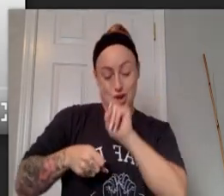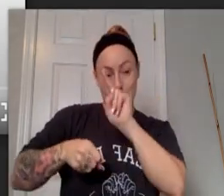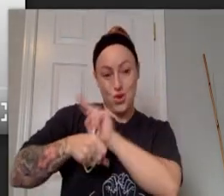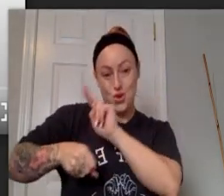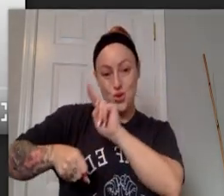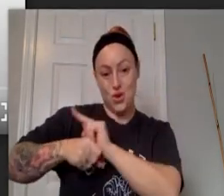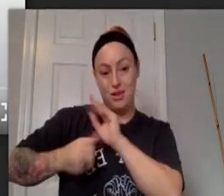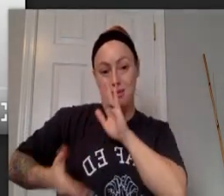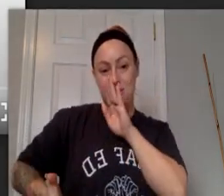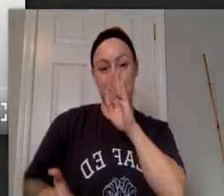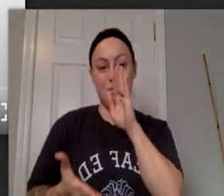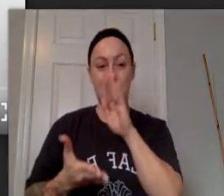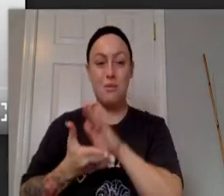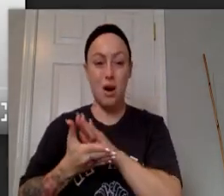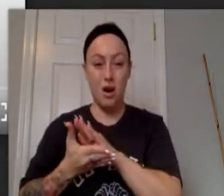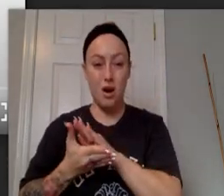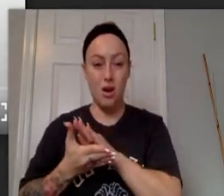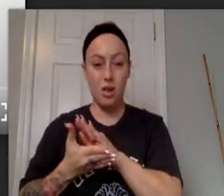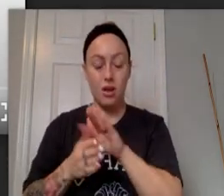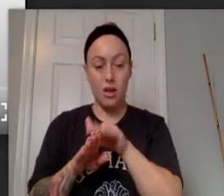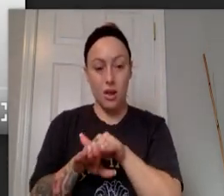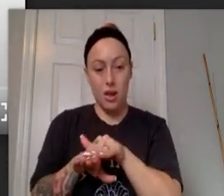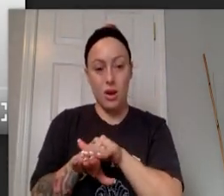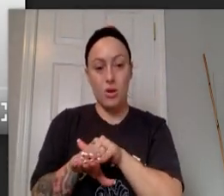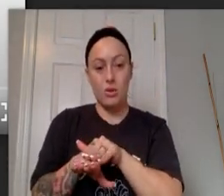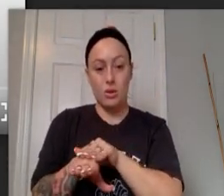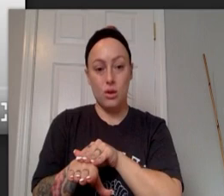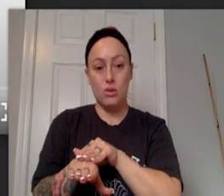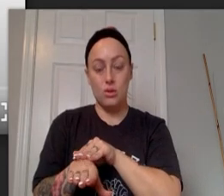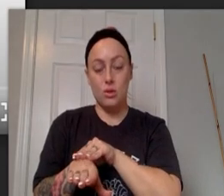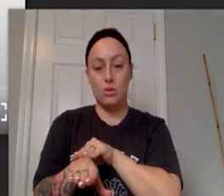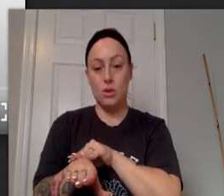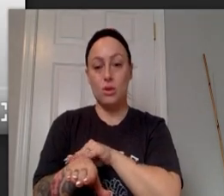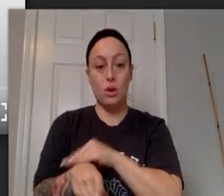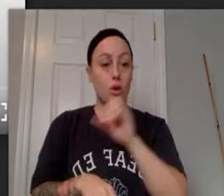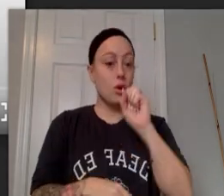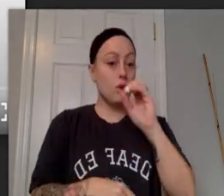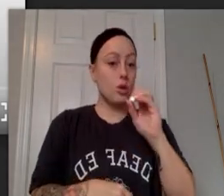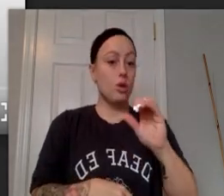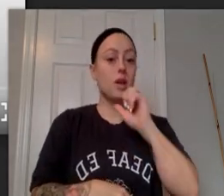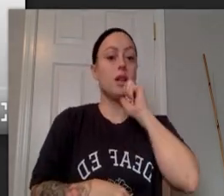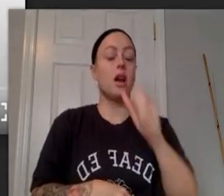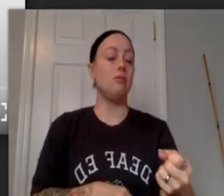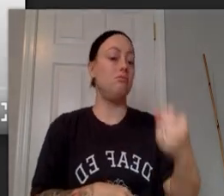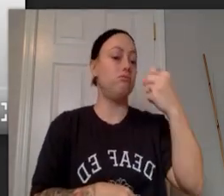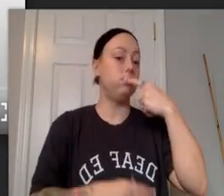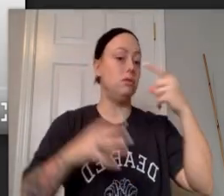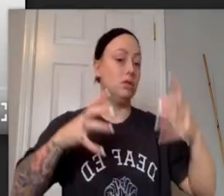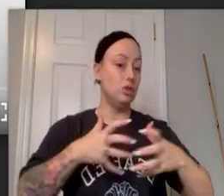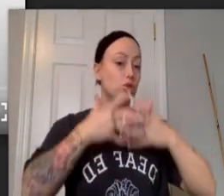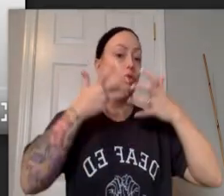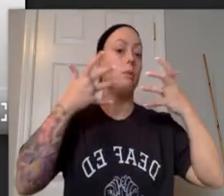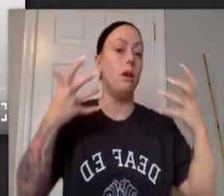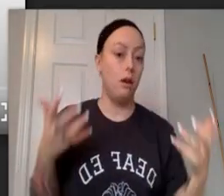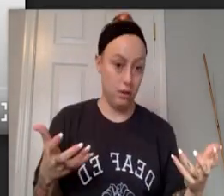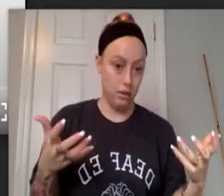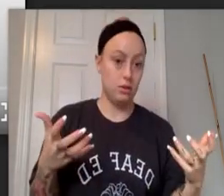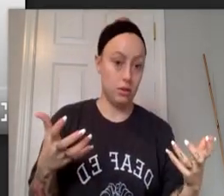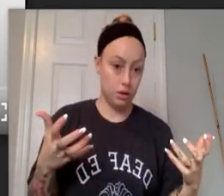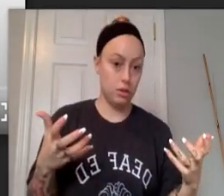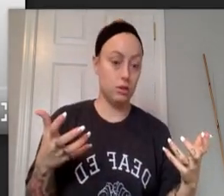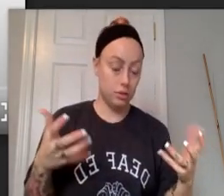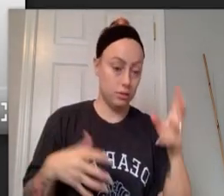small dose and go at it slowly, so that we are not ingesting this